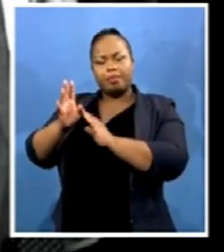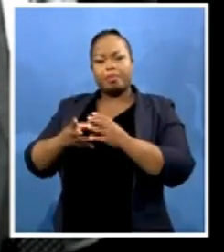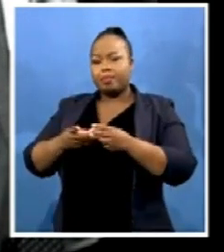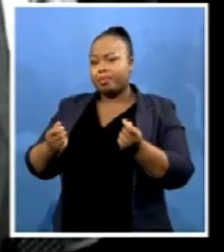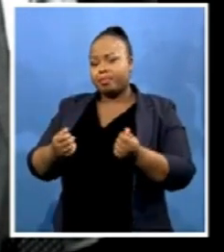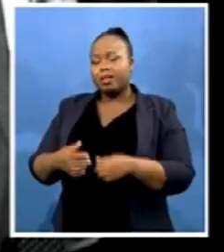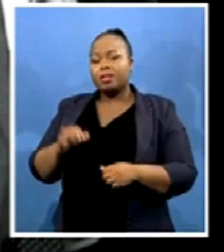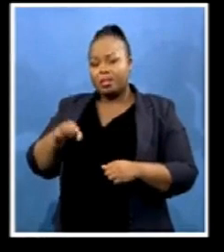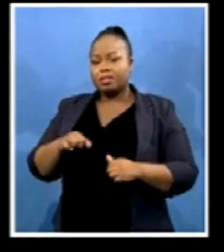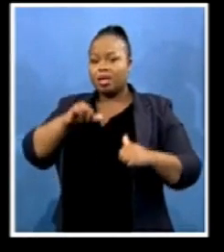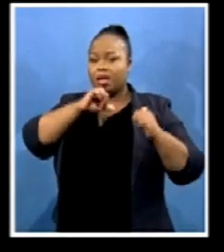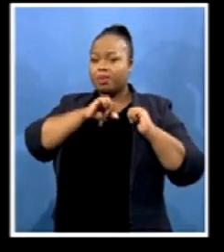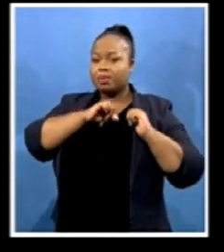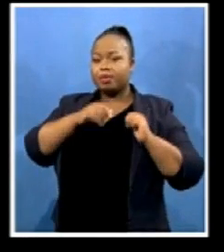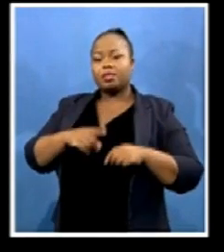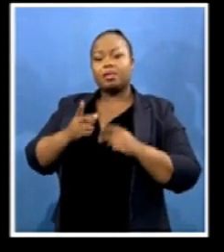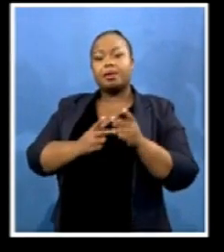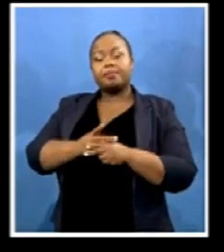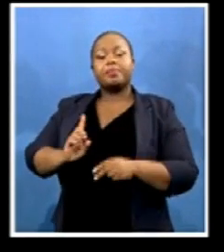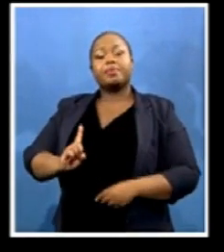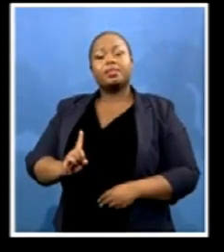the law enforcement